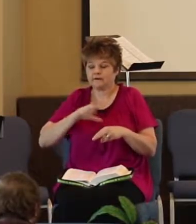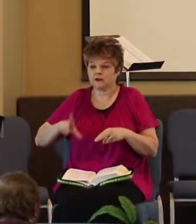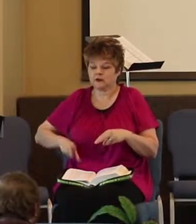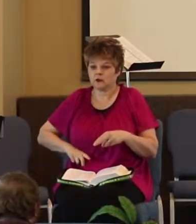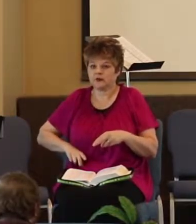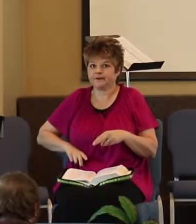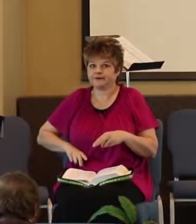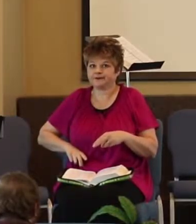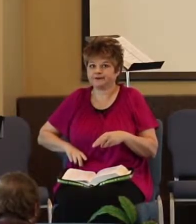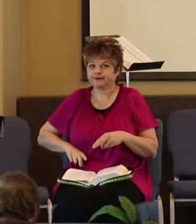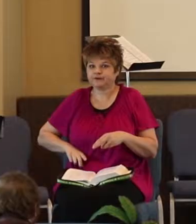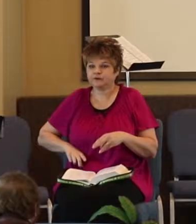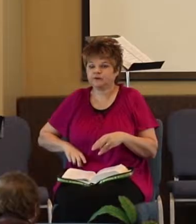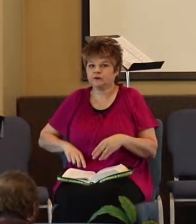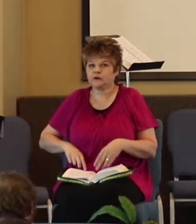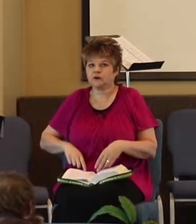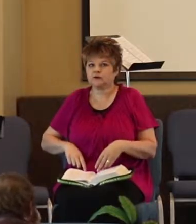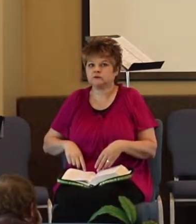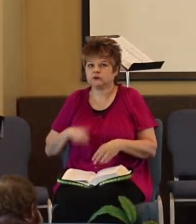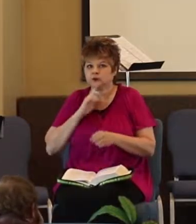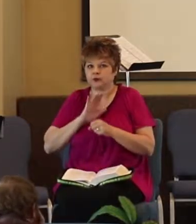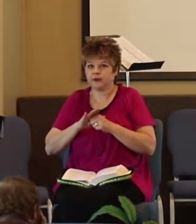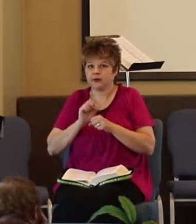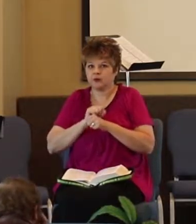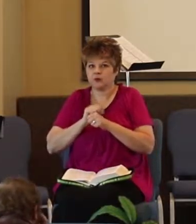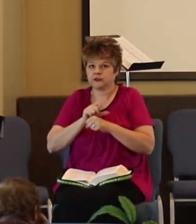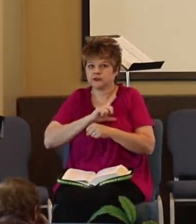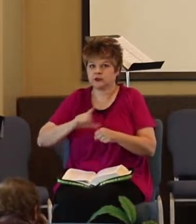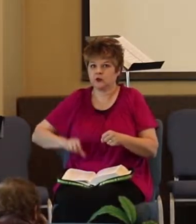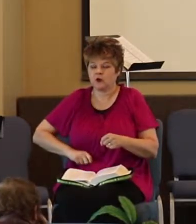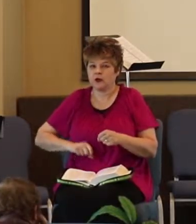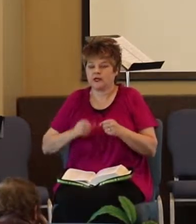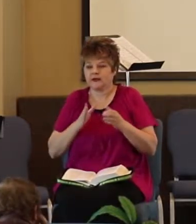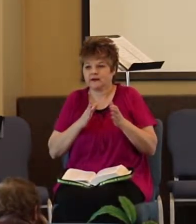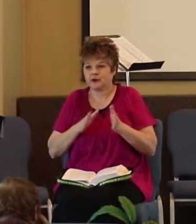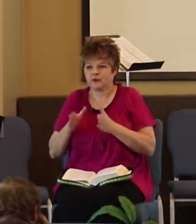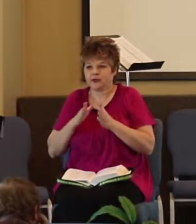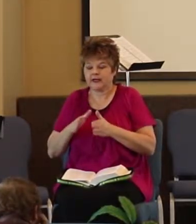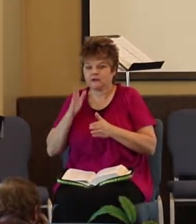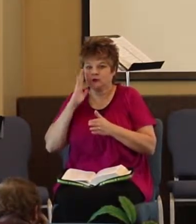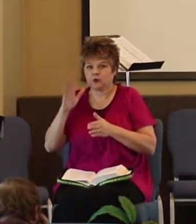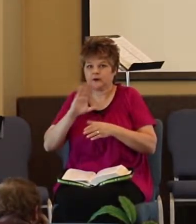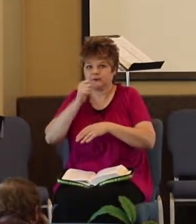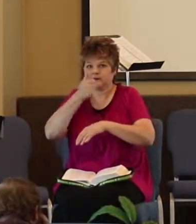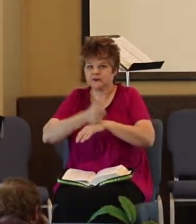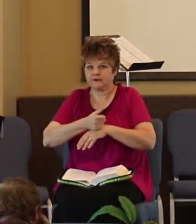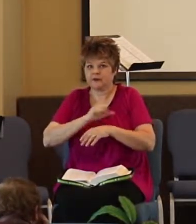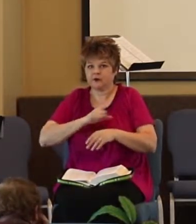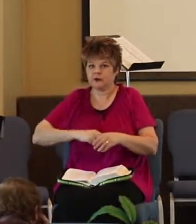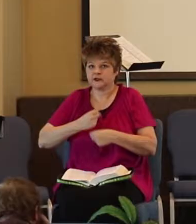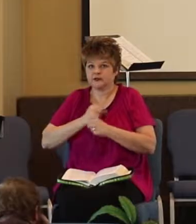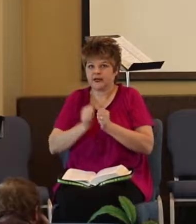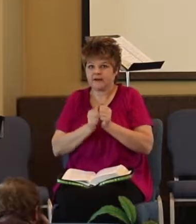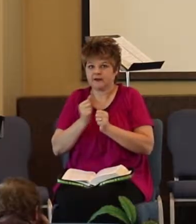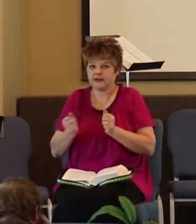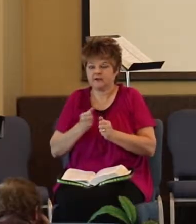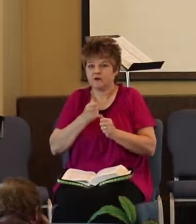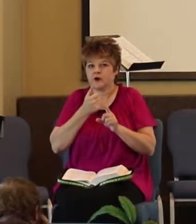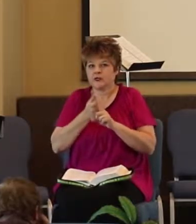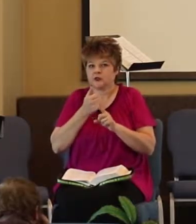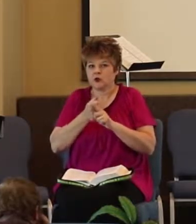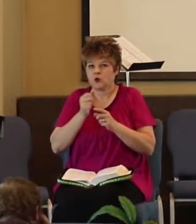Lord, and your plans will be established. The Lord has made everything for its own